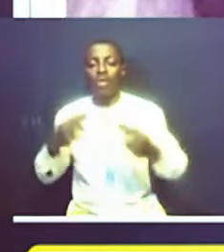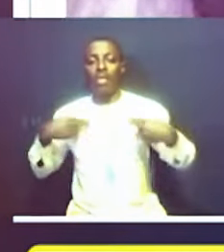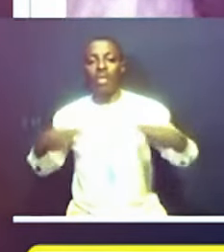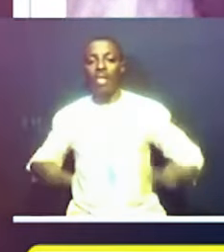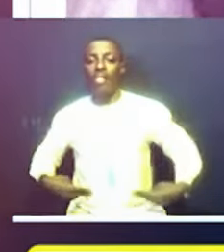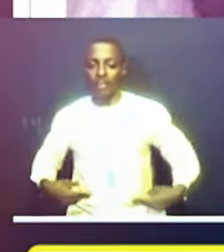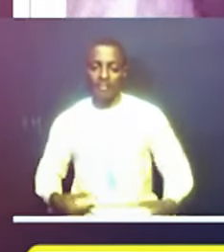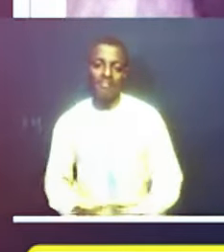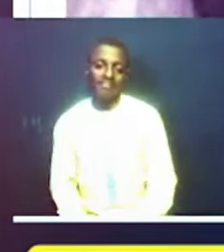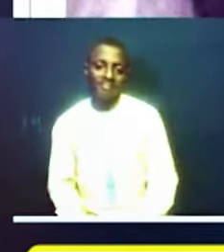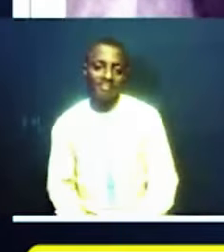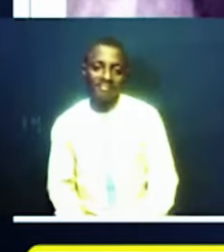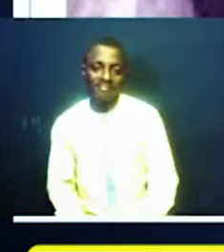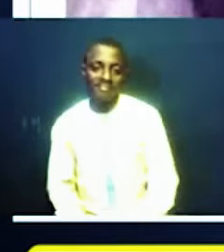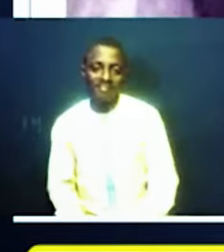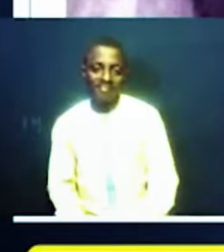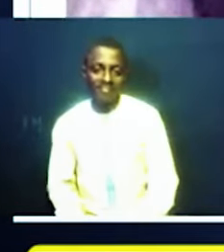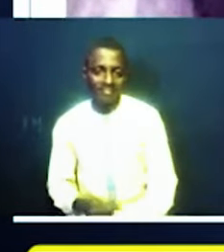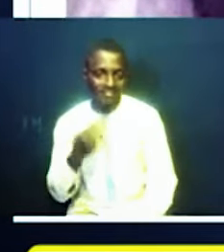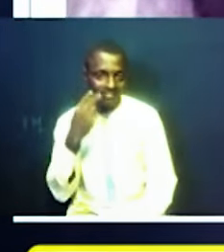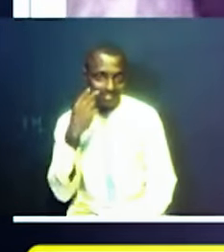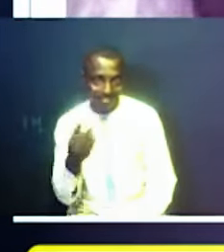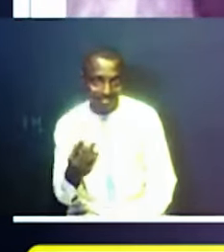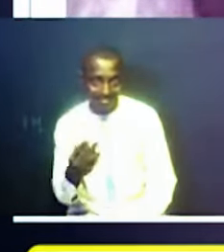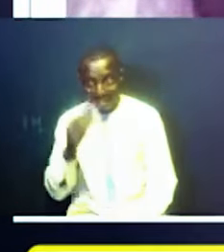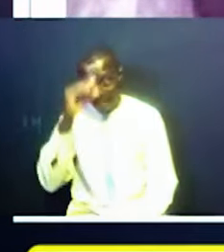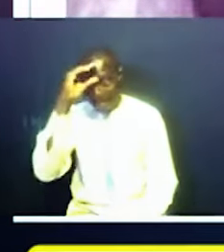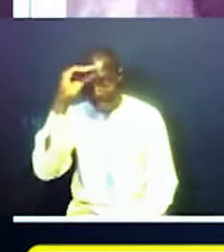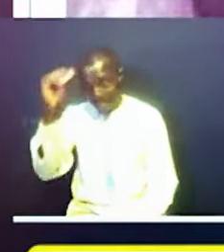Unquote. So this is what this great man